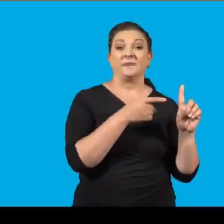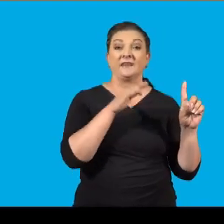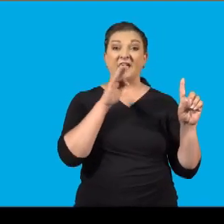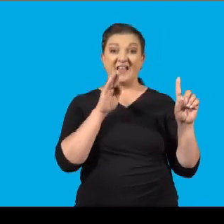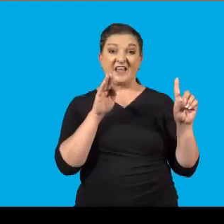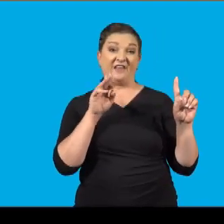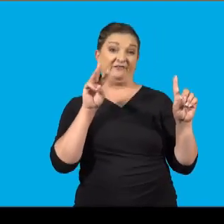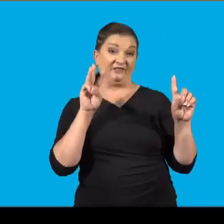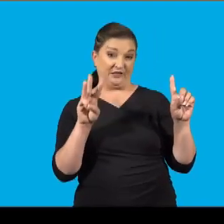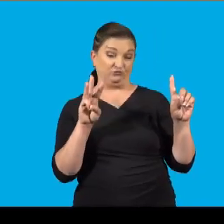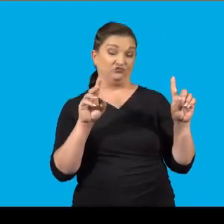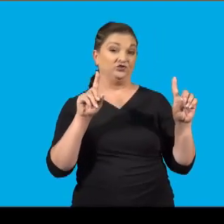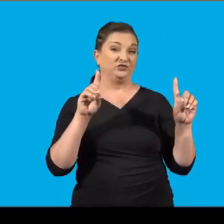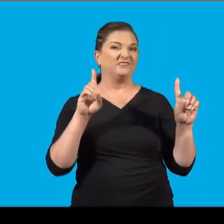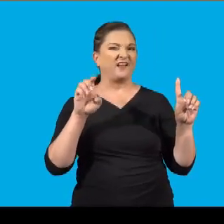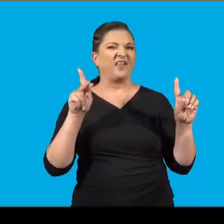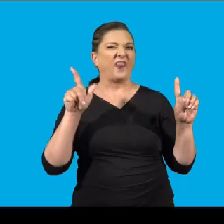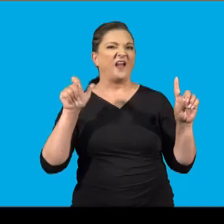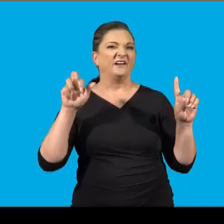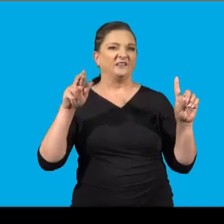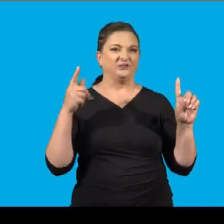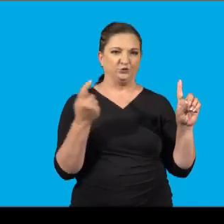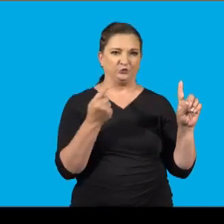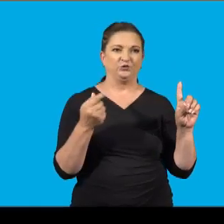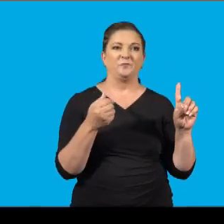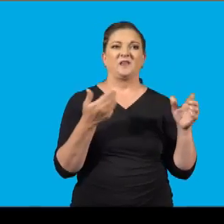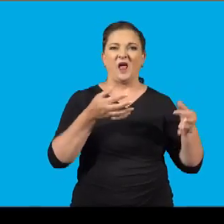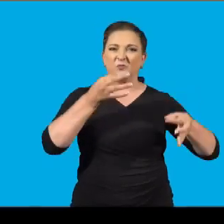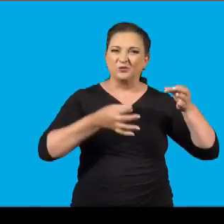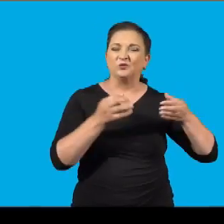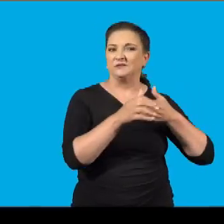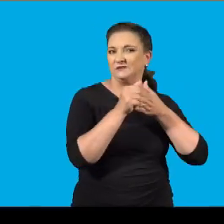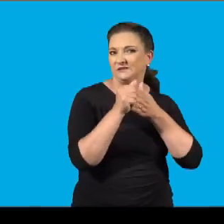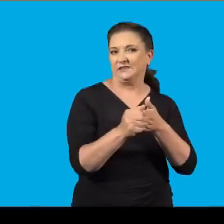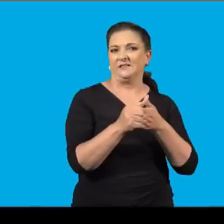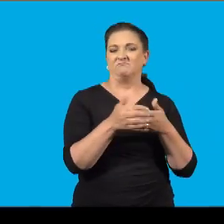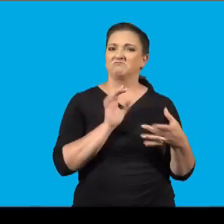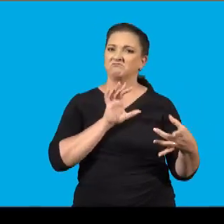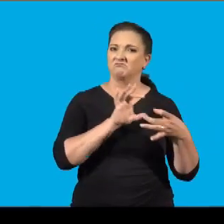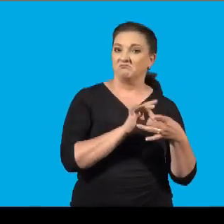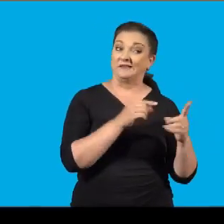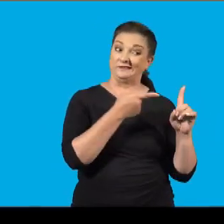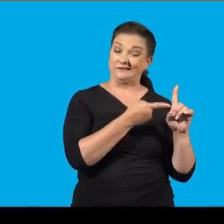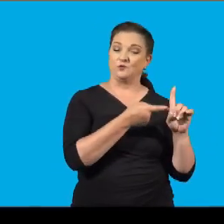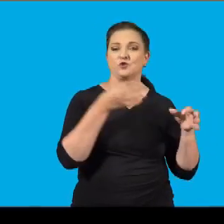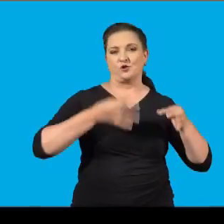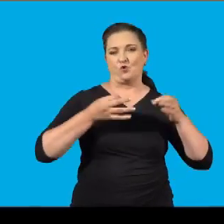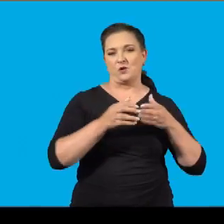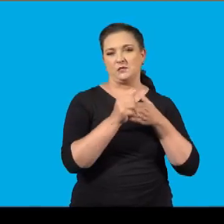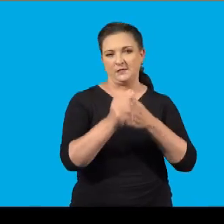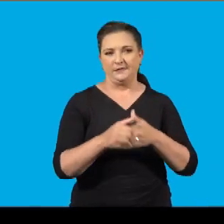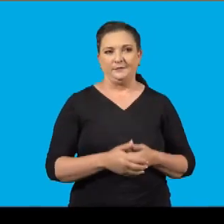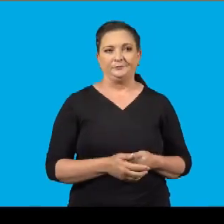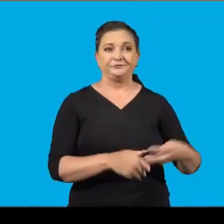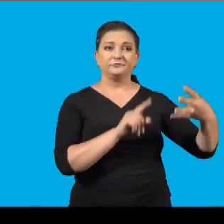by F.W. de Klerk. Political leadership and commitment there, it does show, because he was a